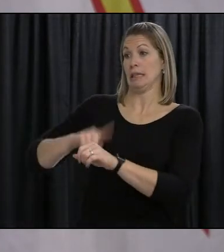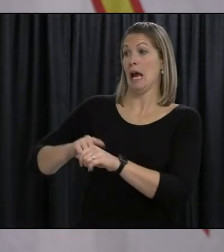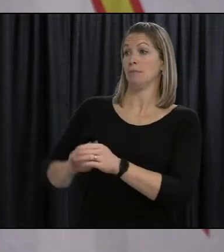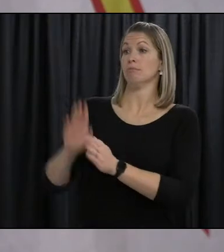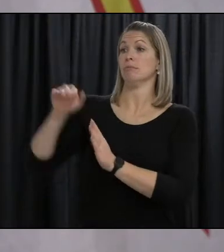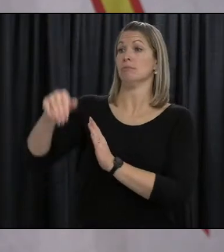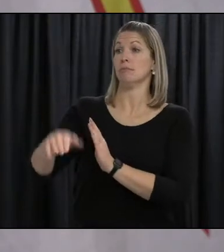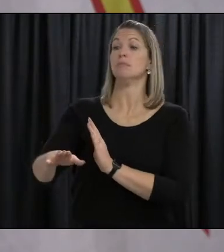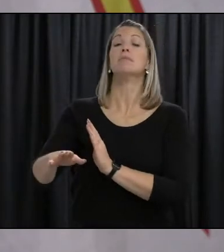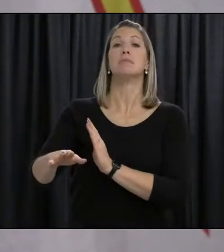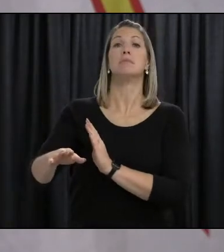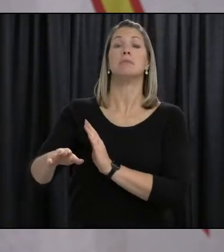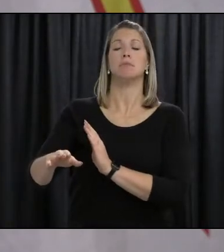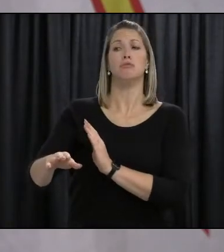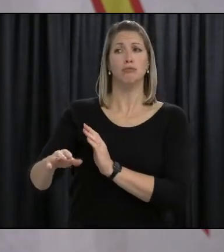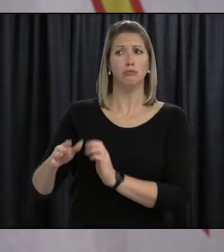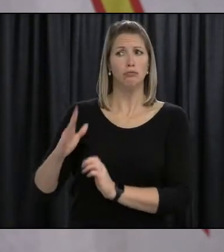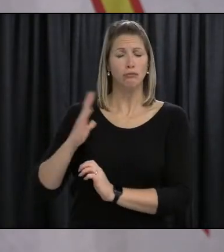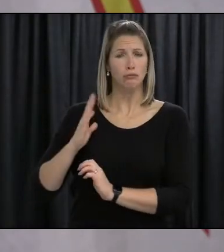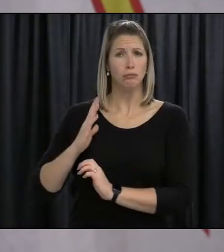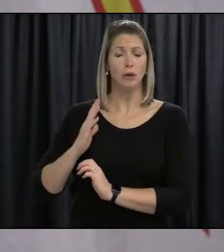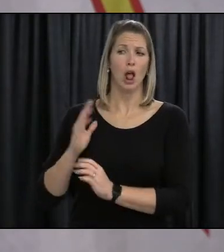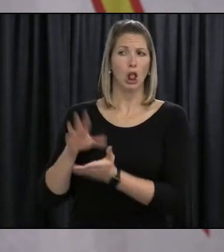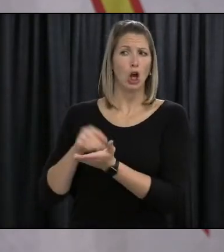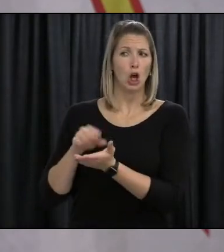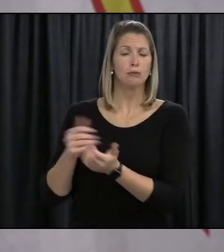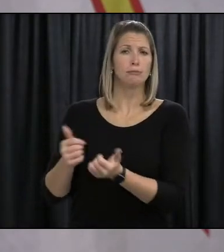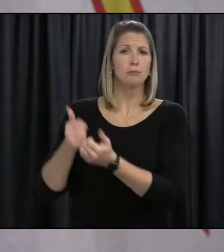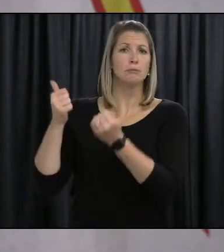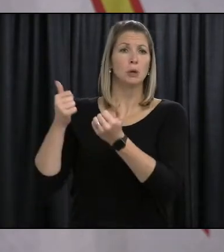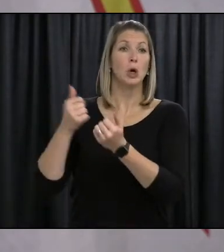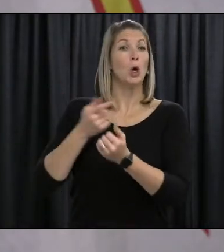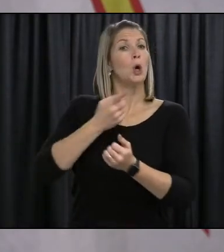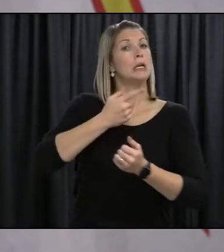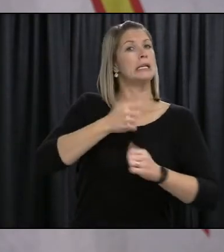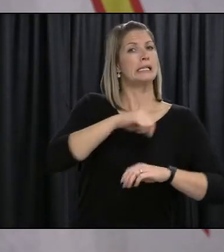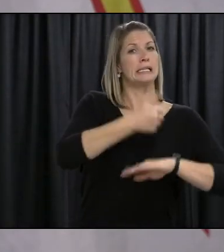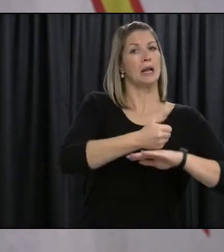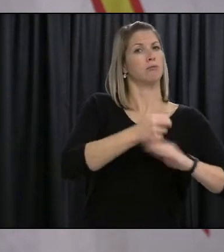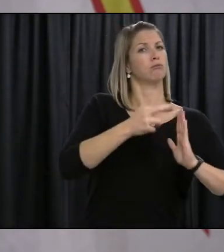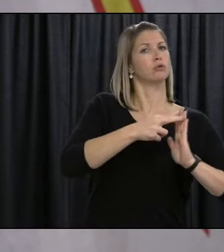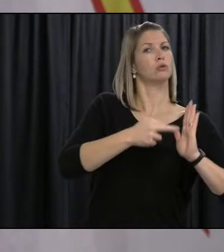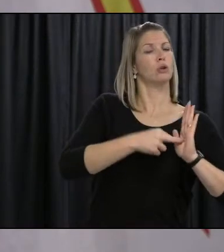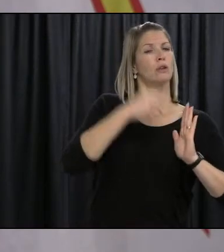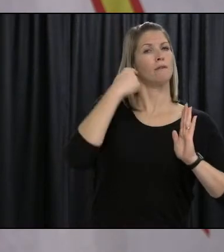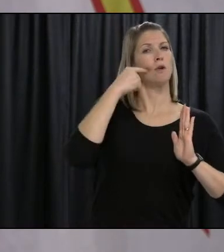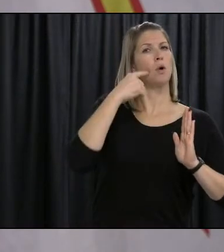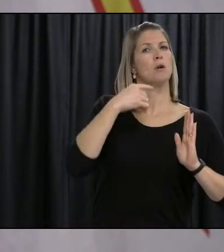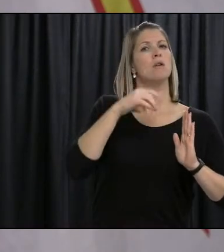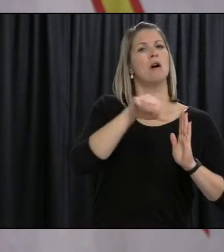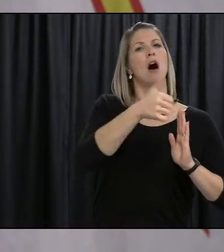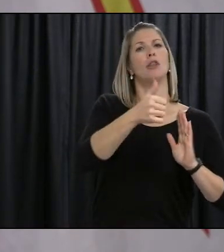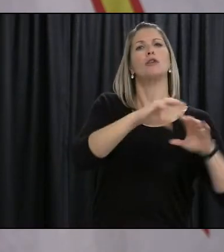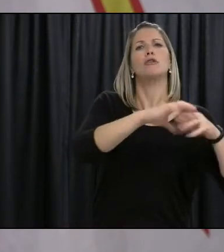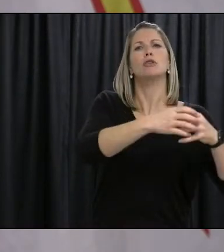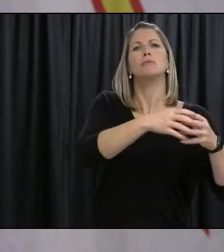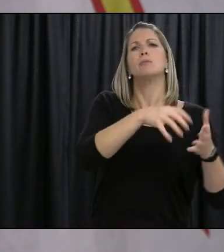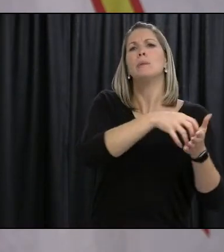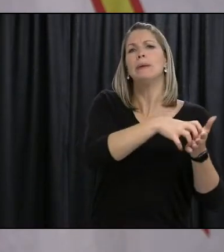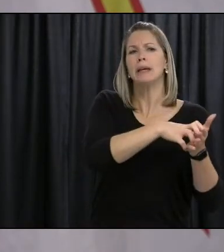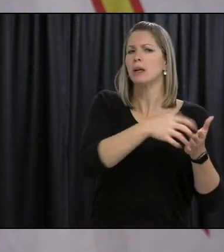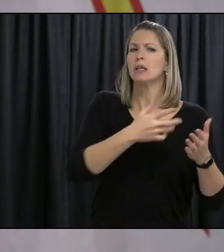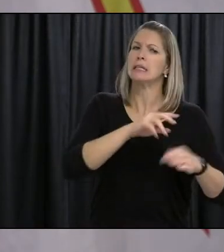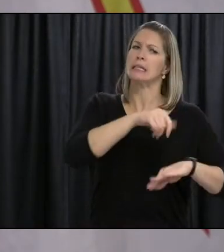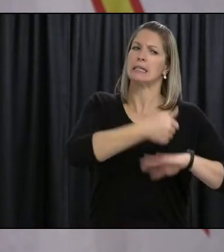more vulnerable populations. And so I think time really will tell us